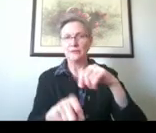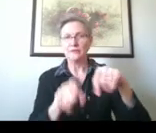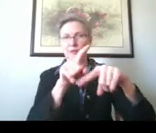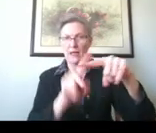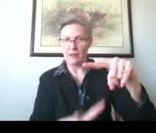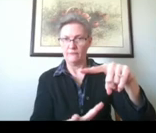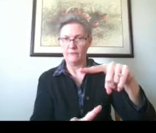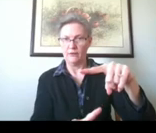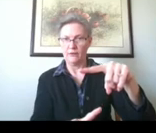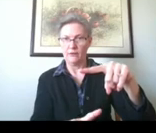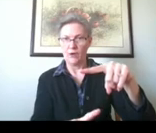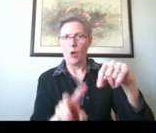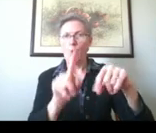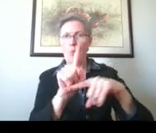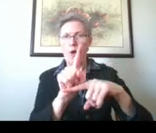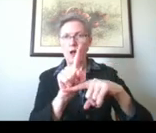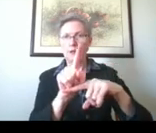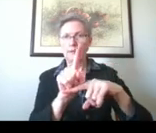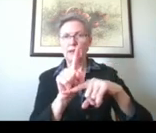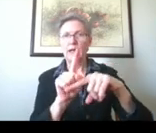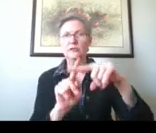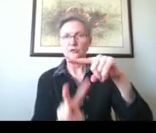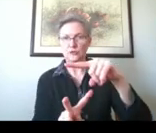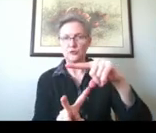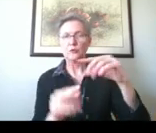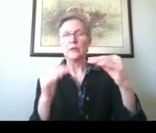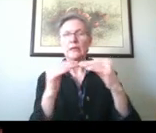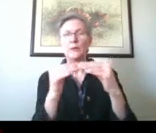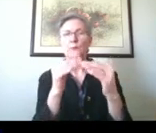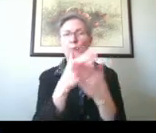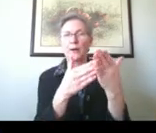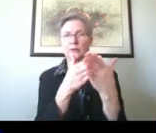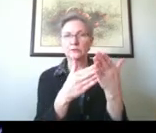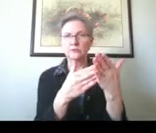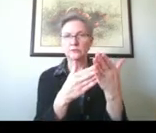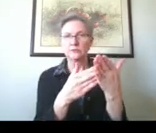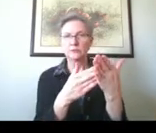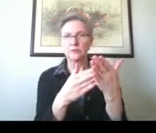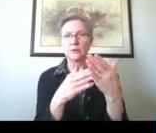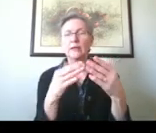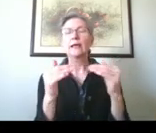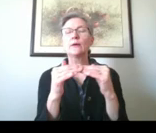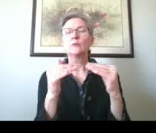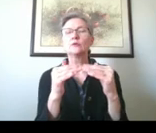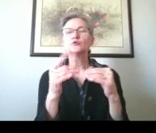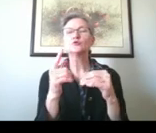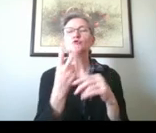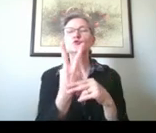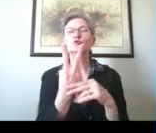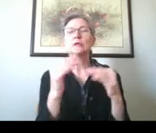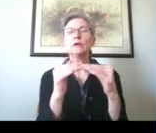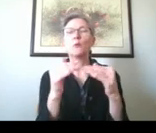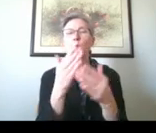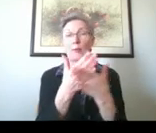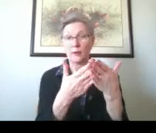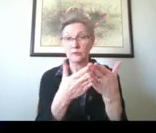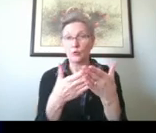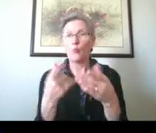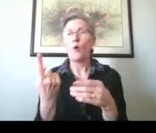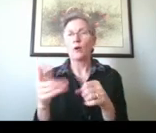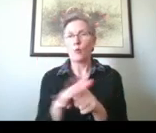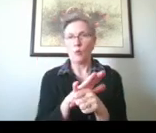this way. There's 1 equal part here and another equal part here, making it 2 equal parts. The